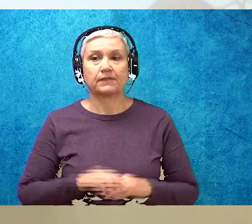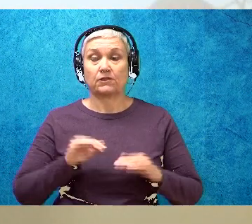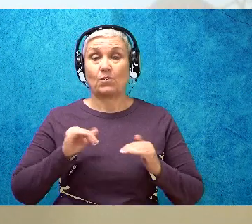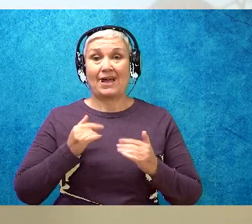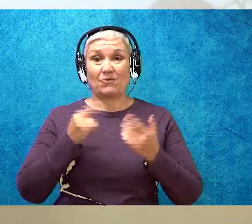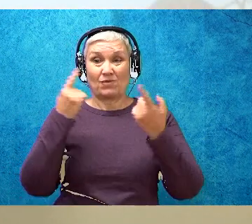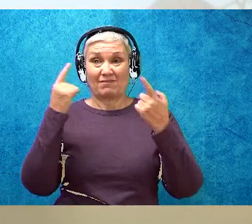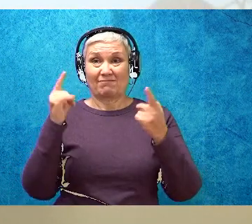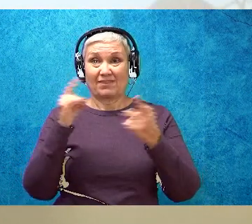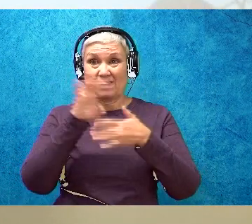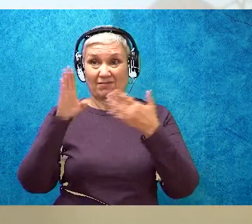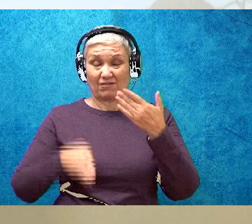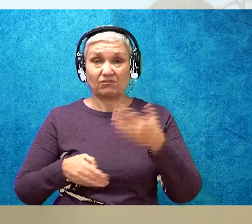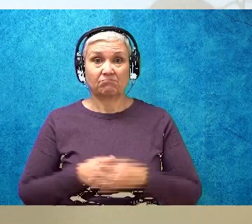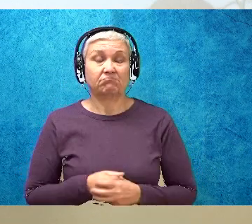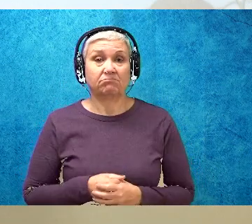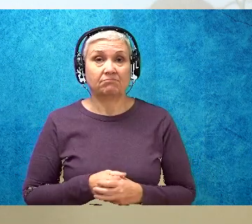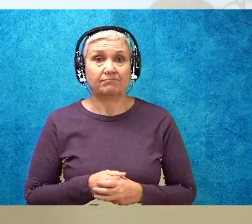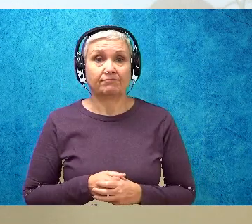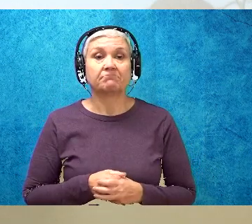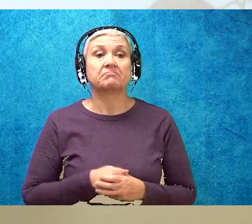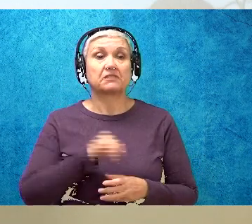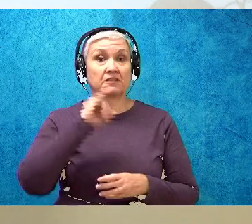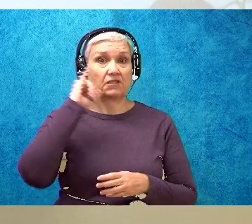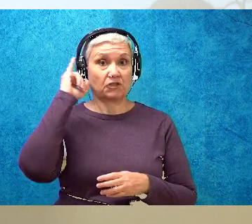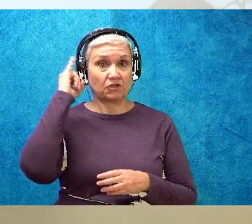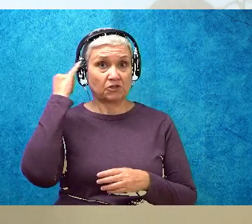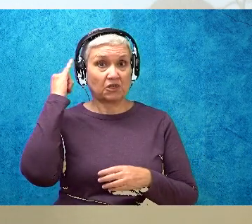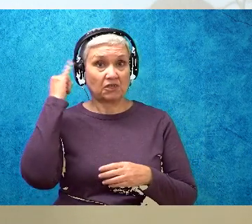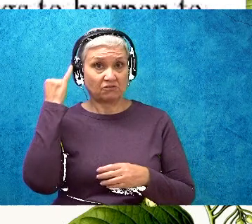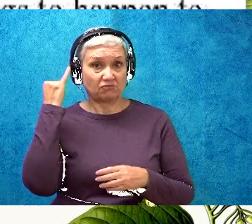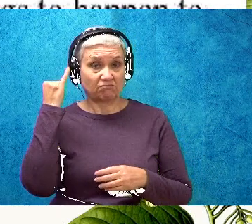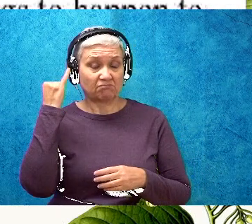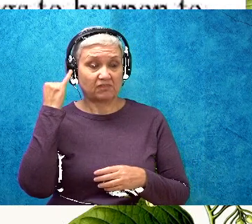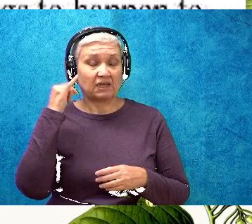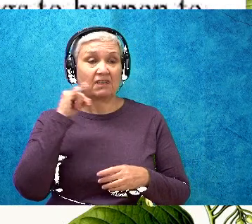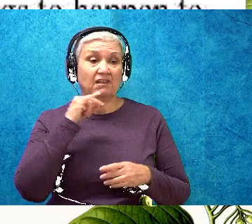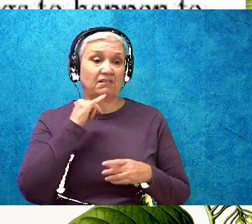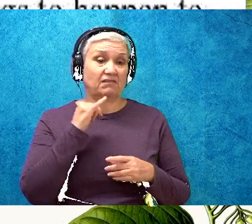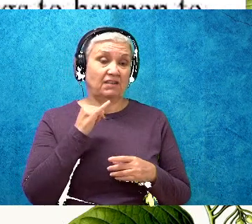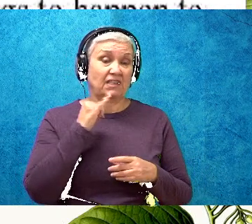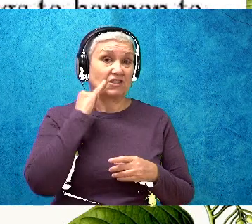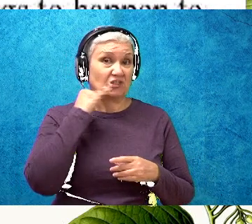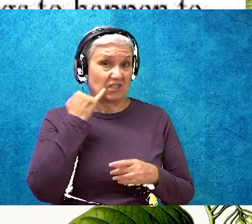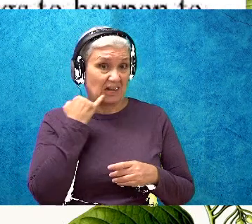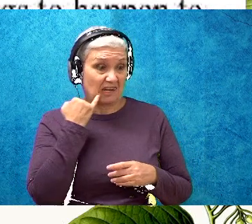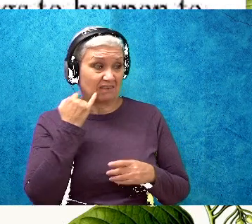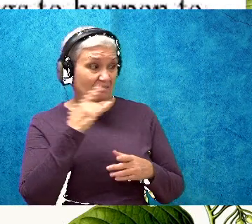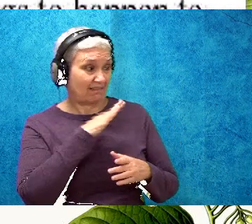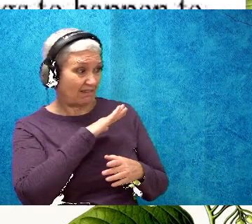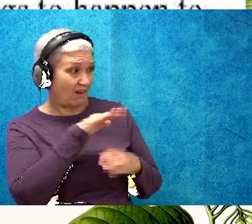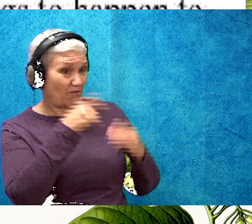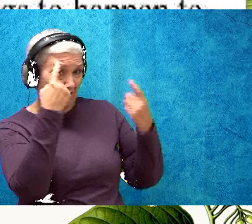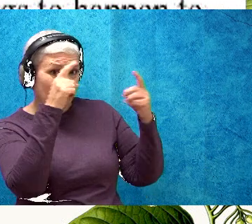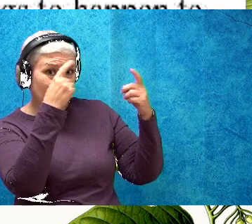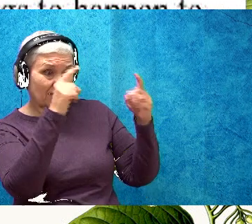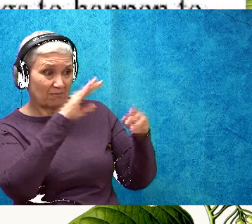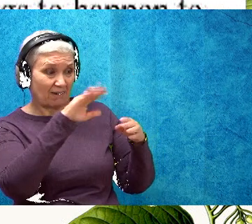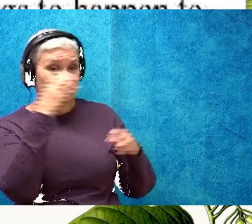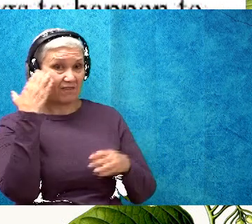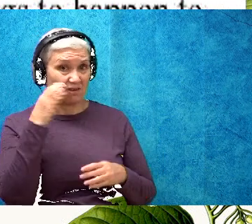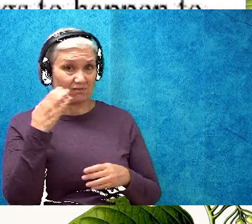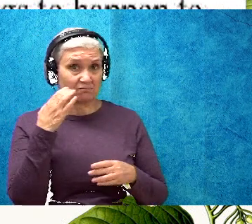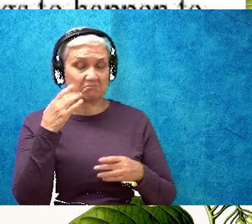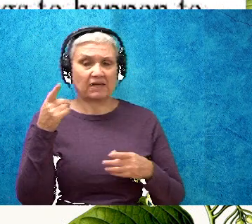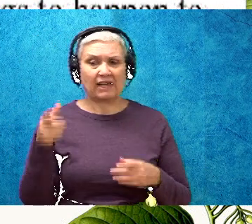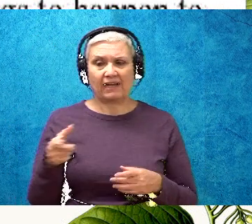conclusion? Justin spends a lot of time and energy being jealous of the achievements of his cousins. He does not realize that hard